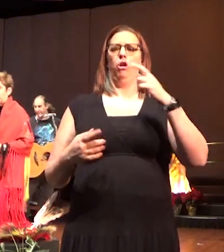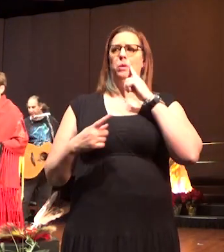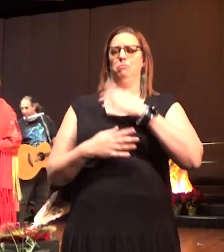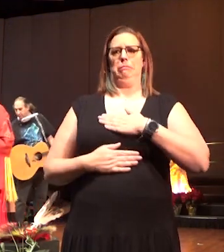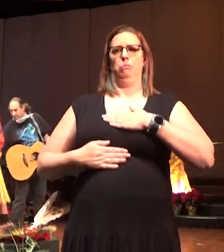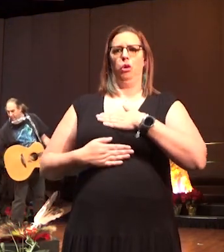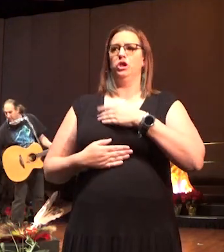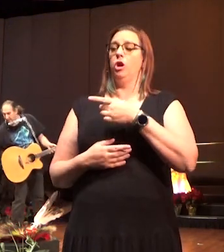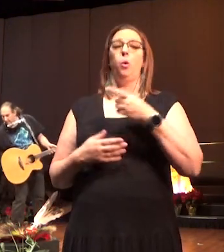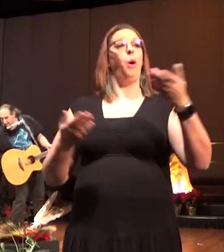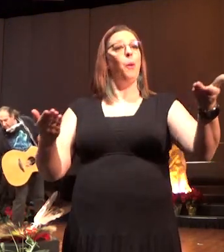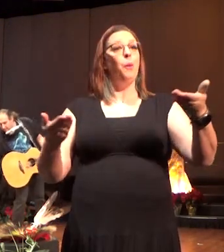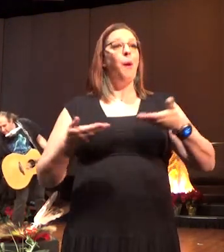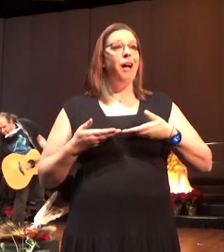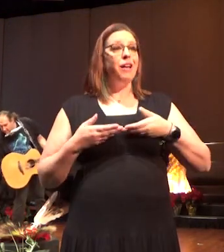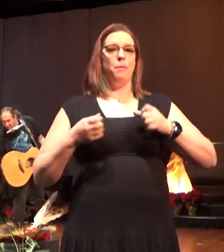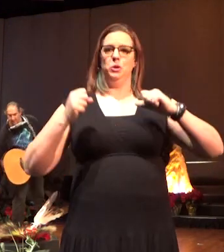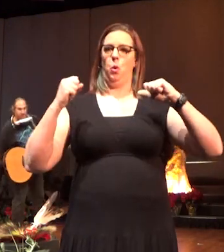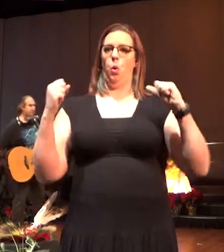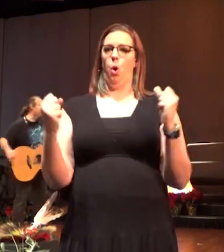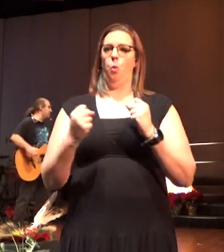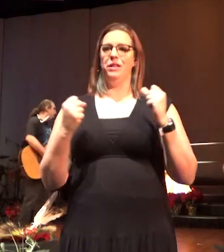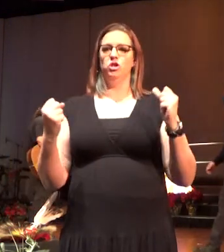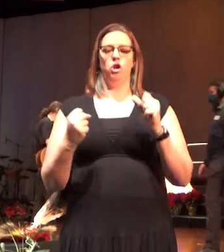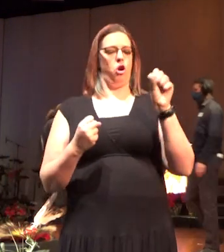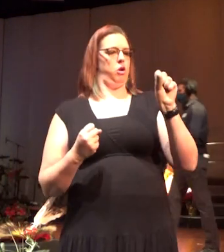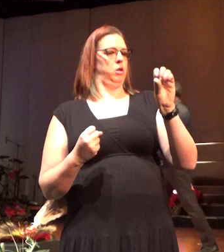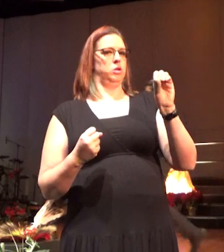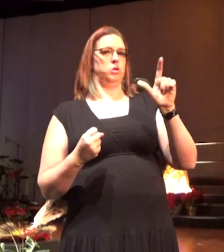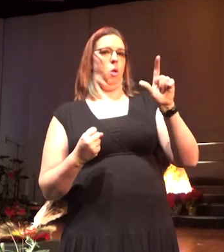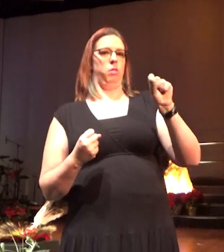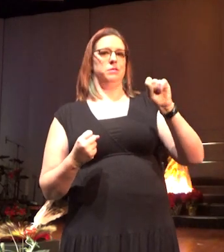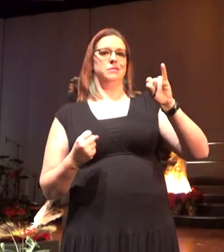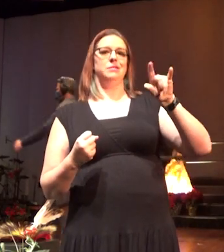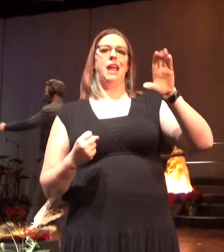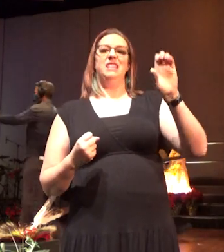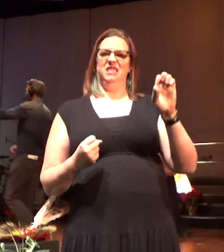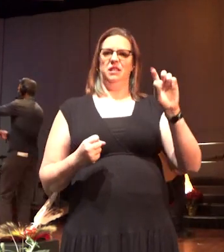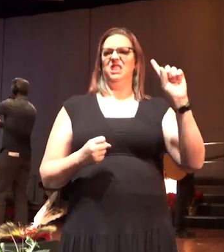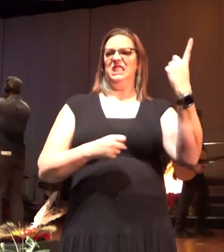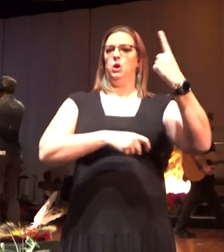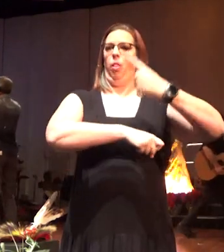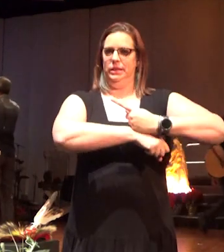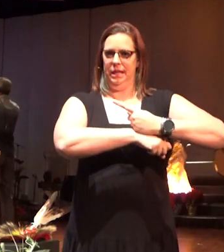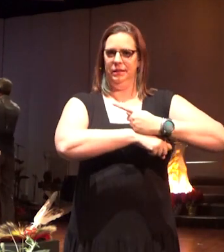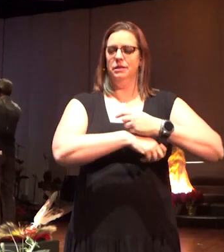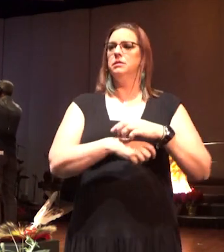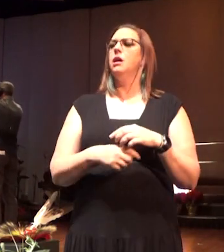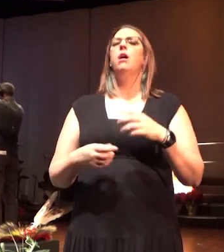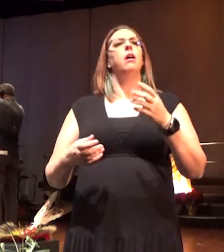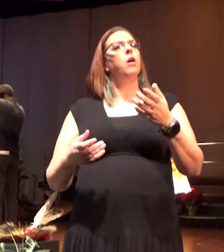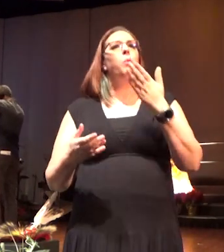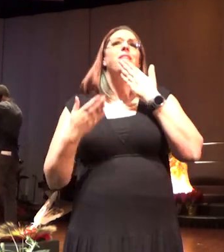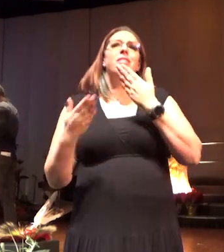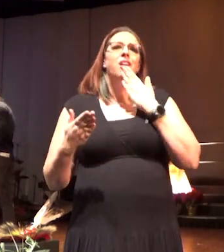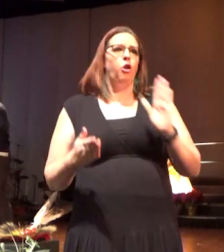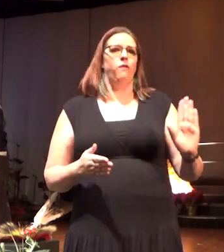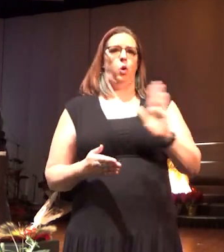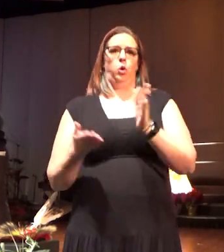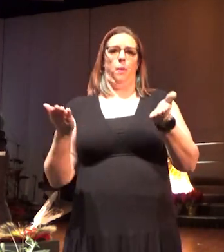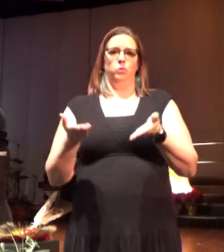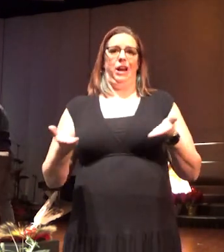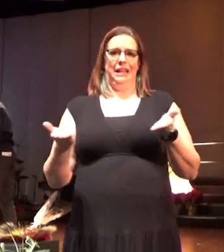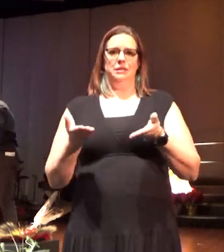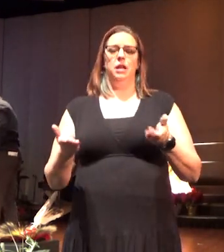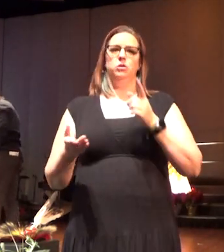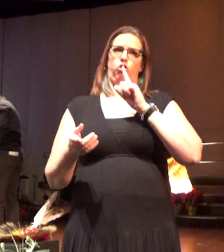welcome to the winter solstice. And thank you for your presence being with us tonight. We so appreciate it. And we know that the